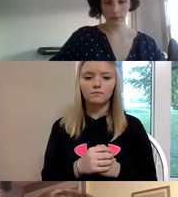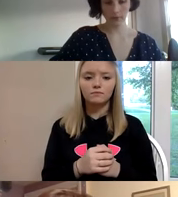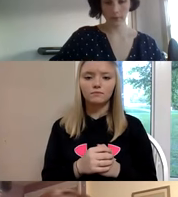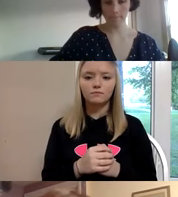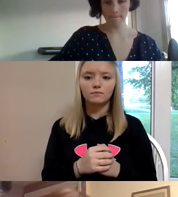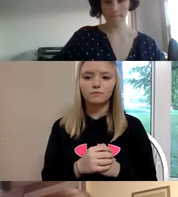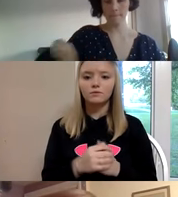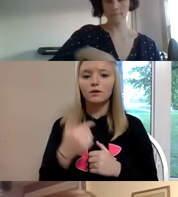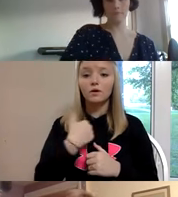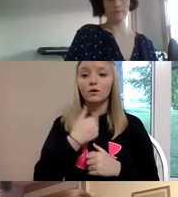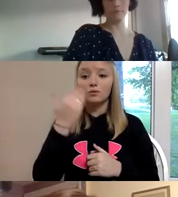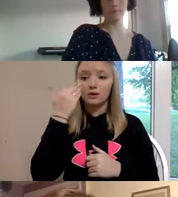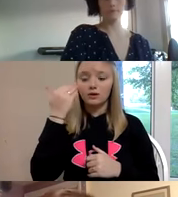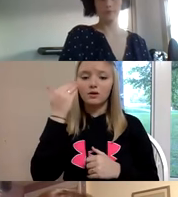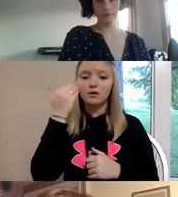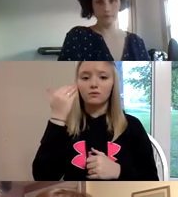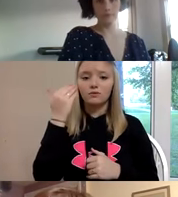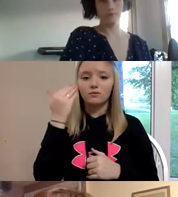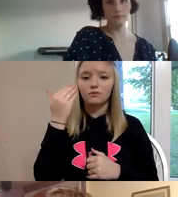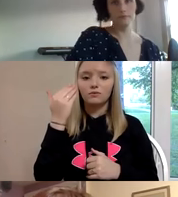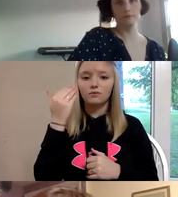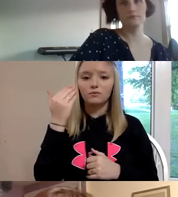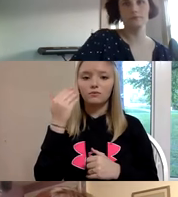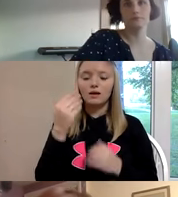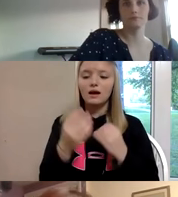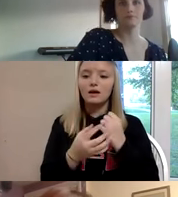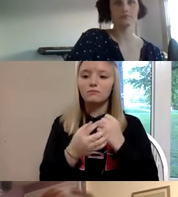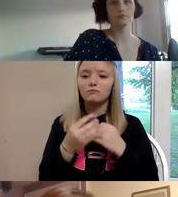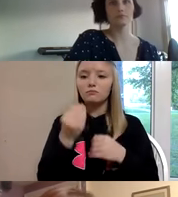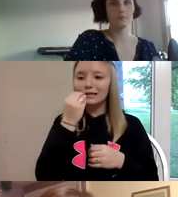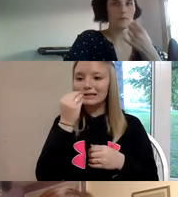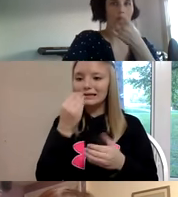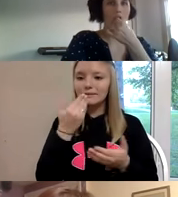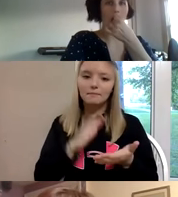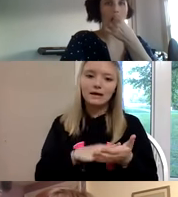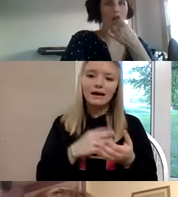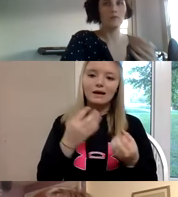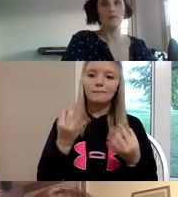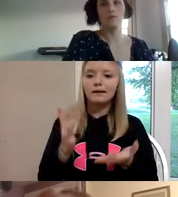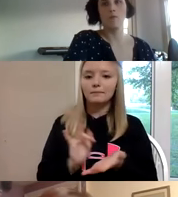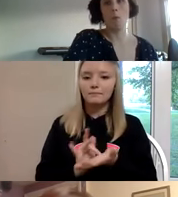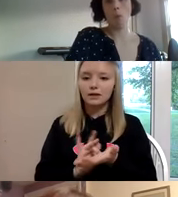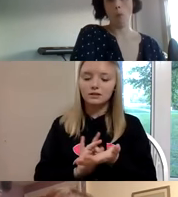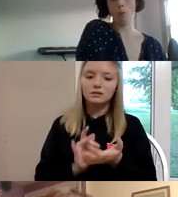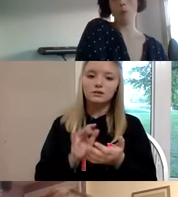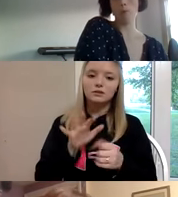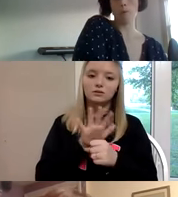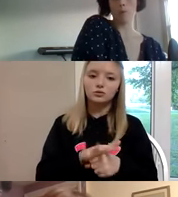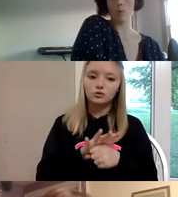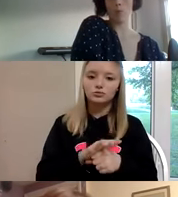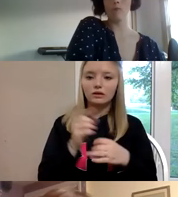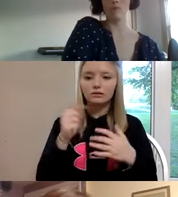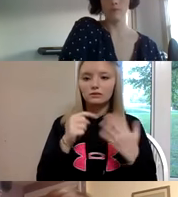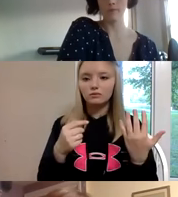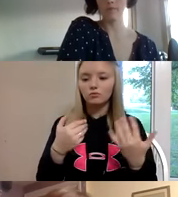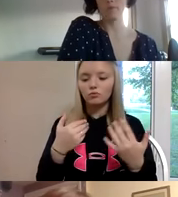we know poor diet choices, too many medicines, stress, and we all have